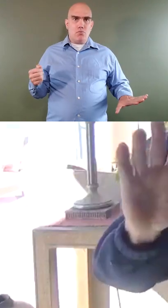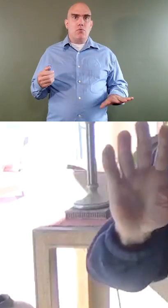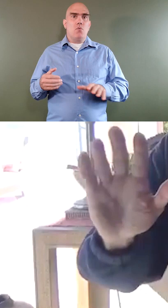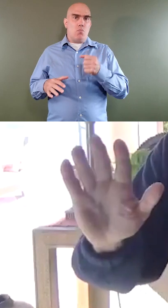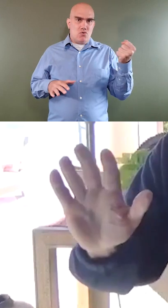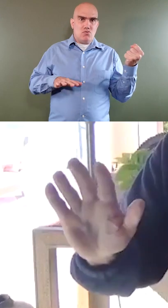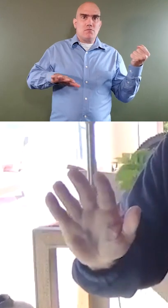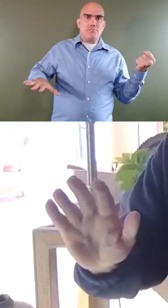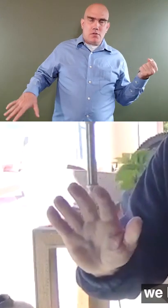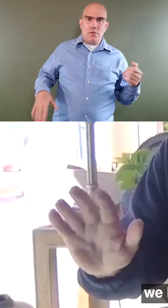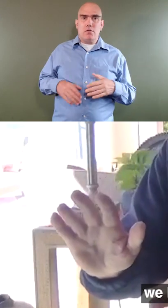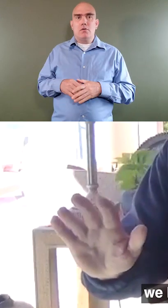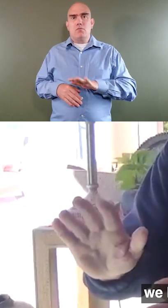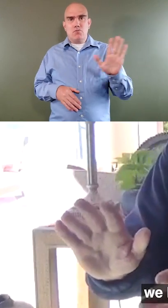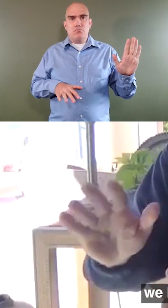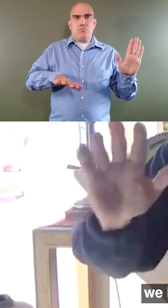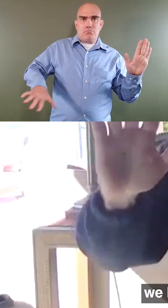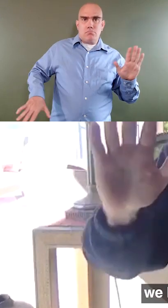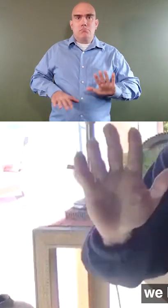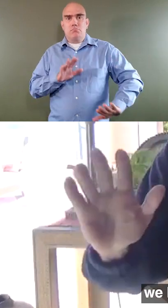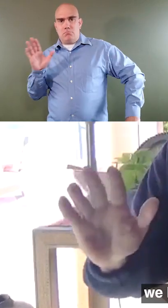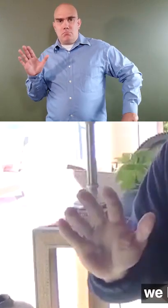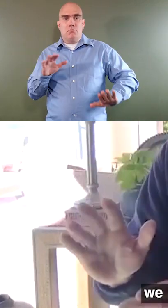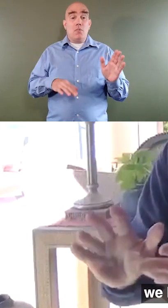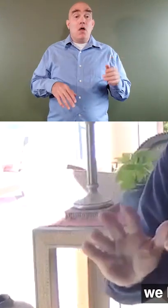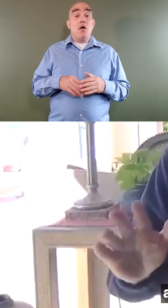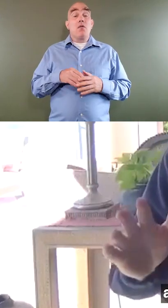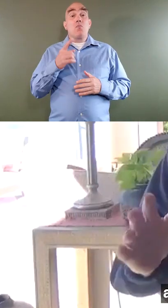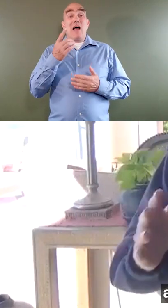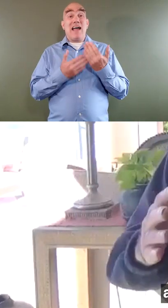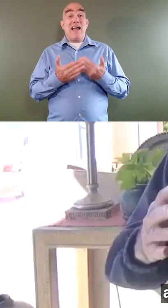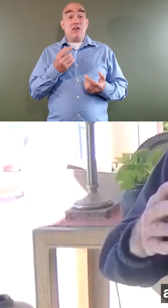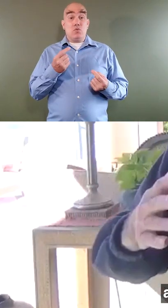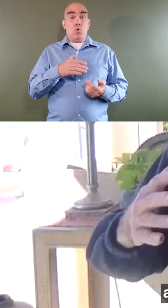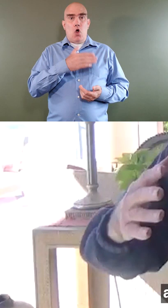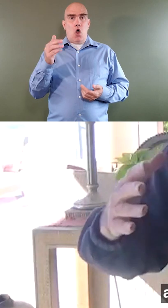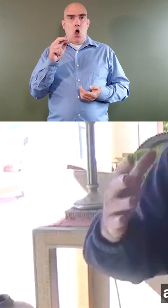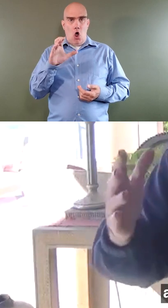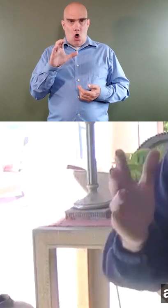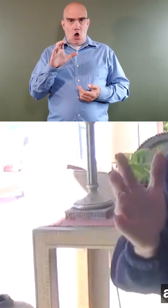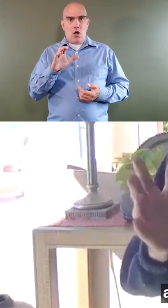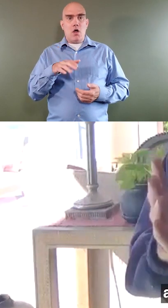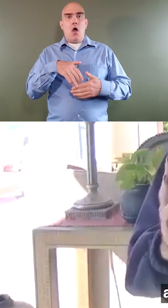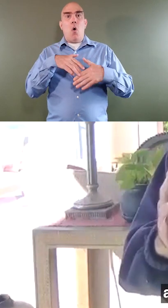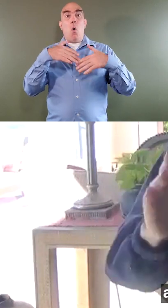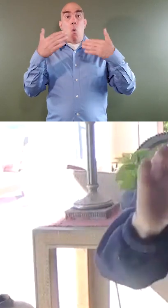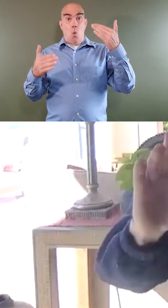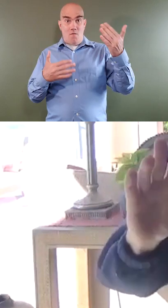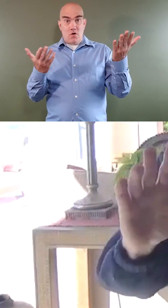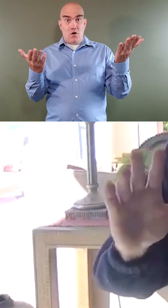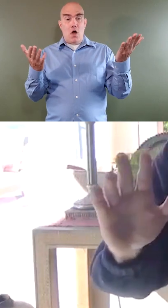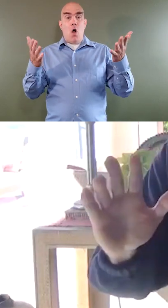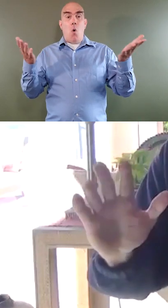and over to the side. We bring the one hand up in an arc and over and open and close.